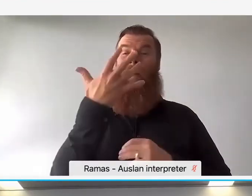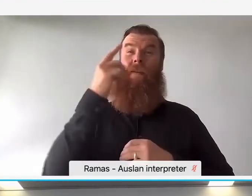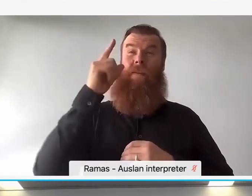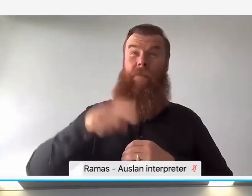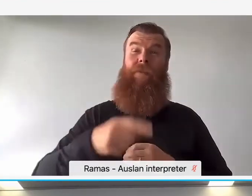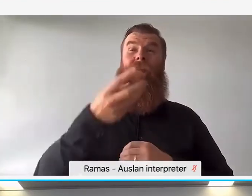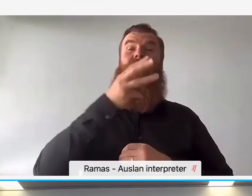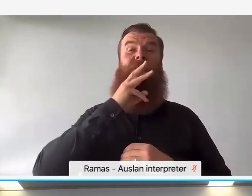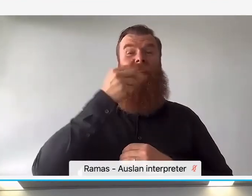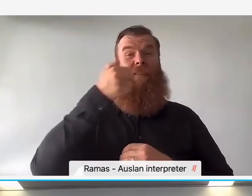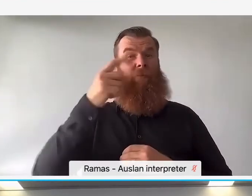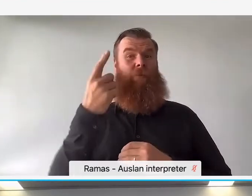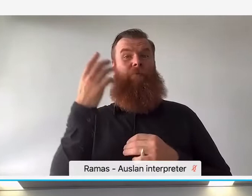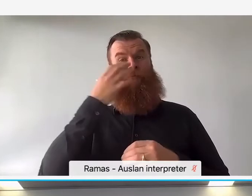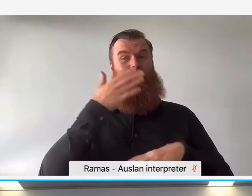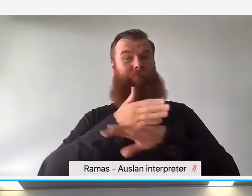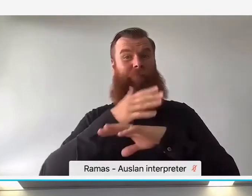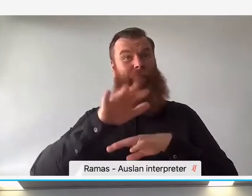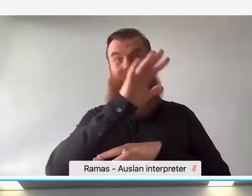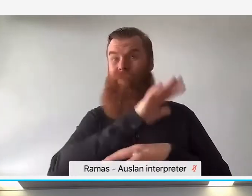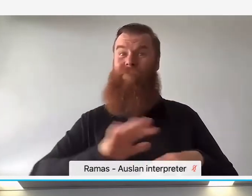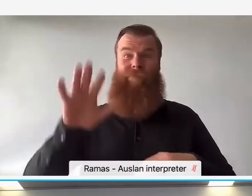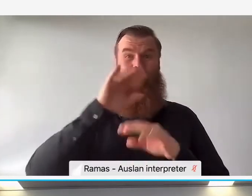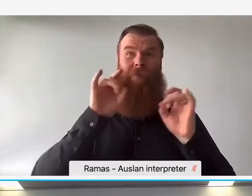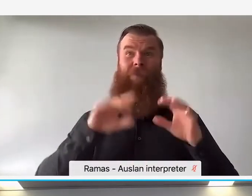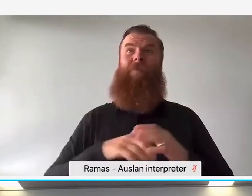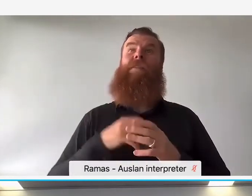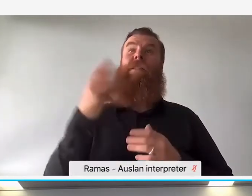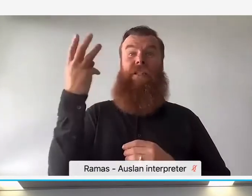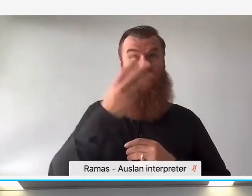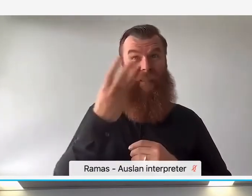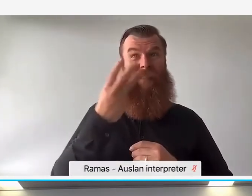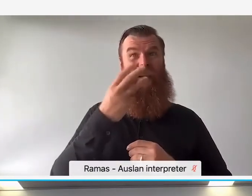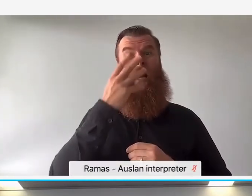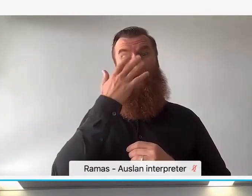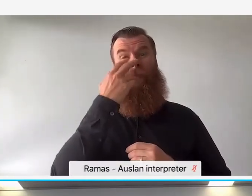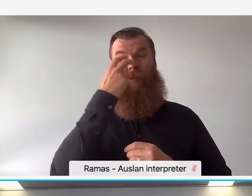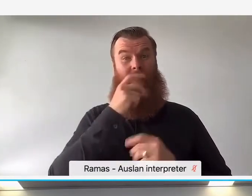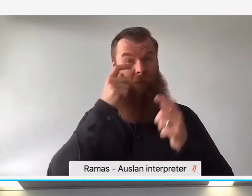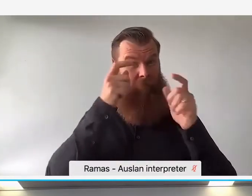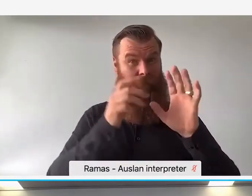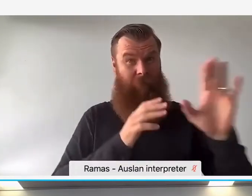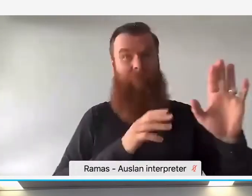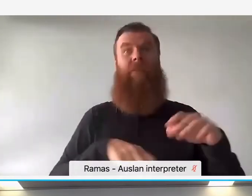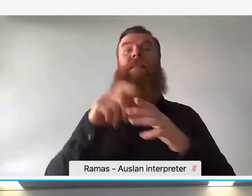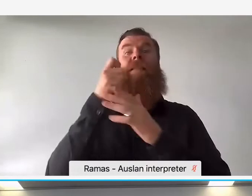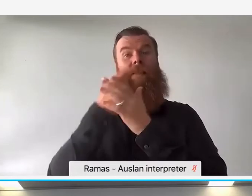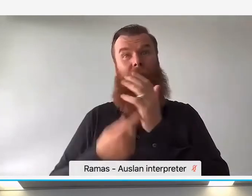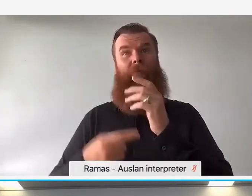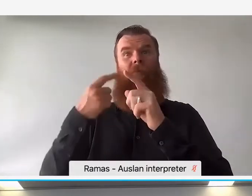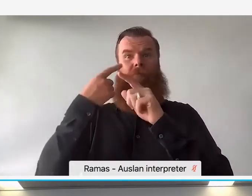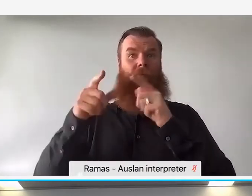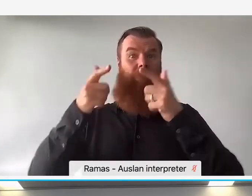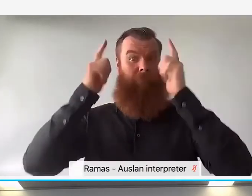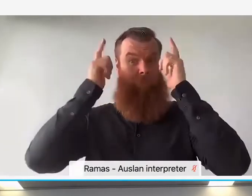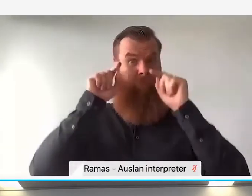5,361. We have 13 aged care and disability approved employers. We have